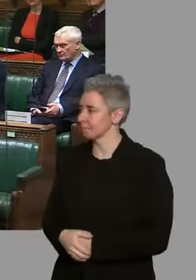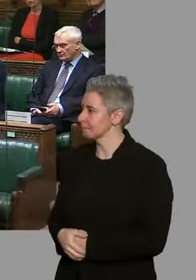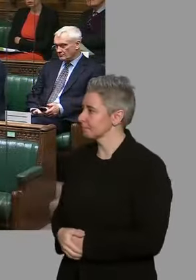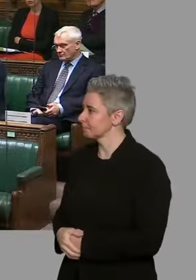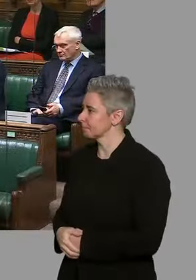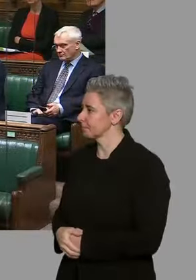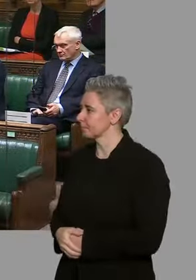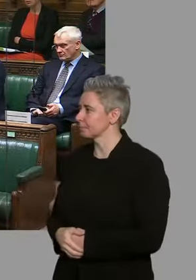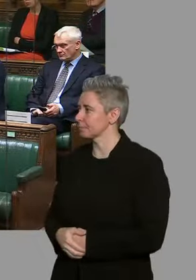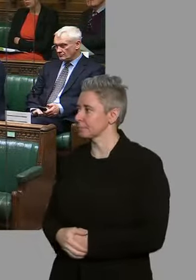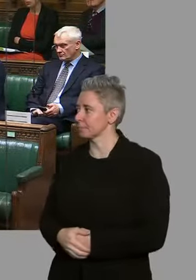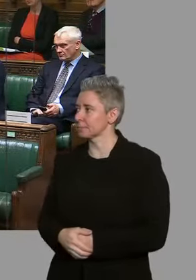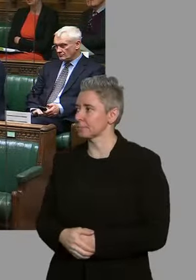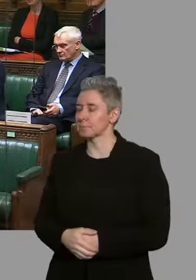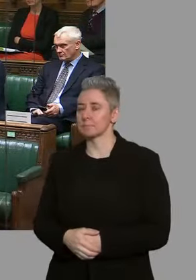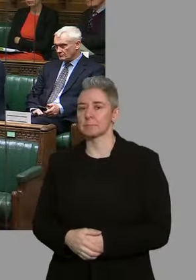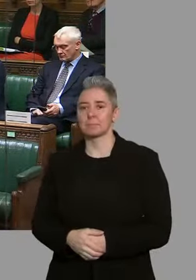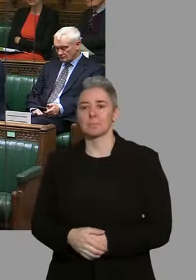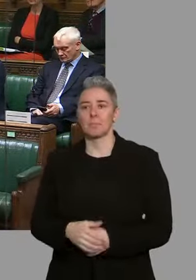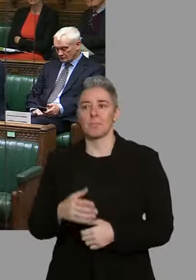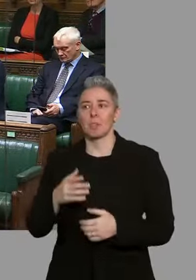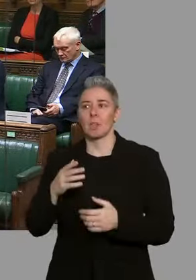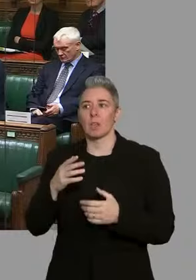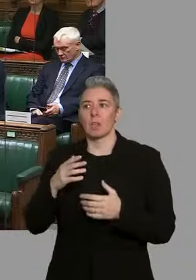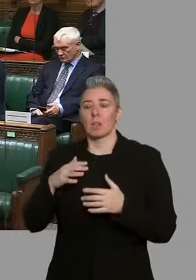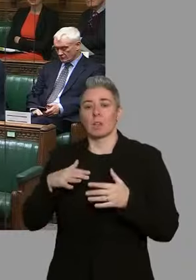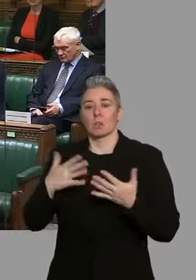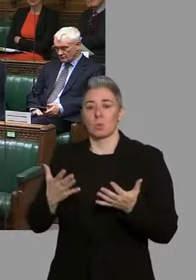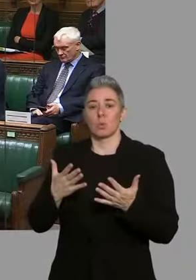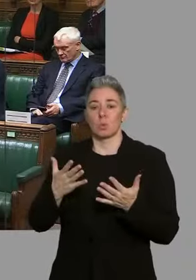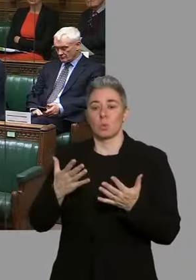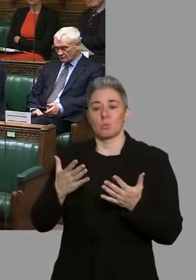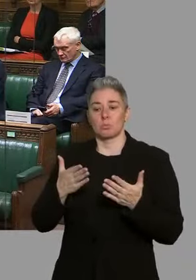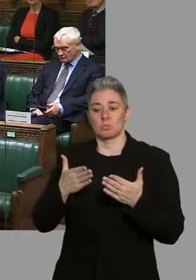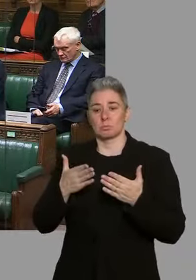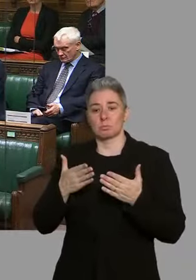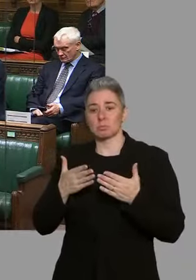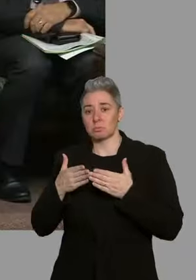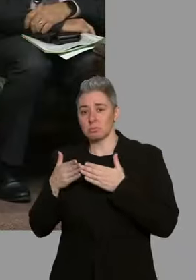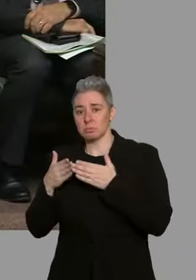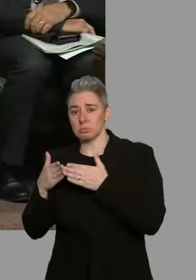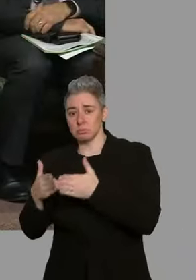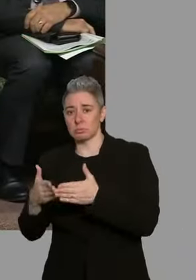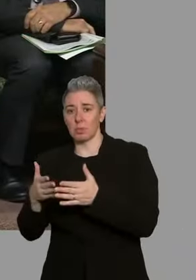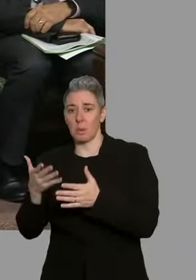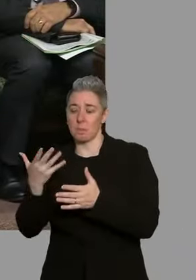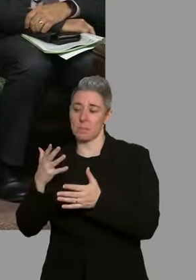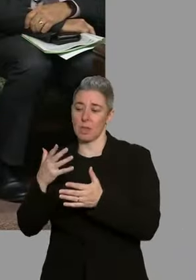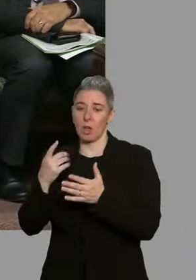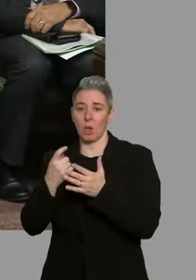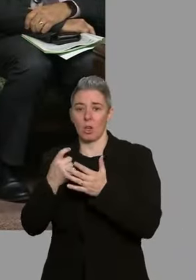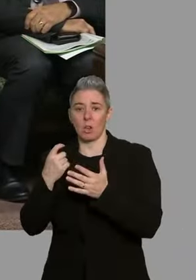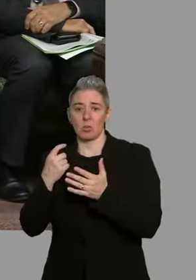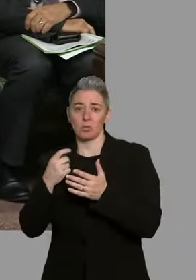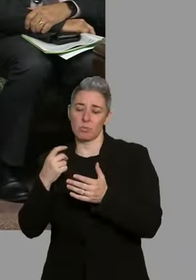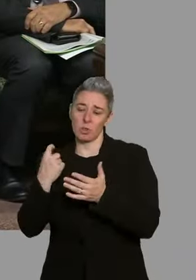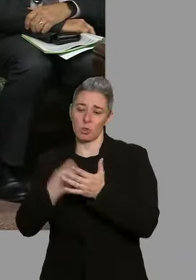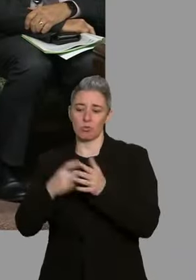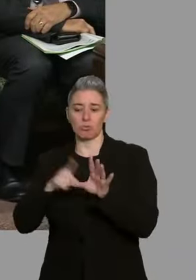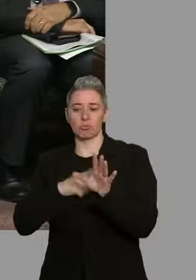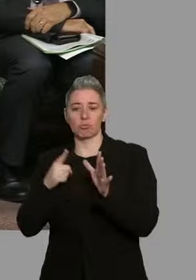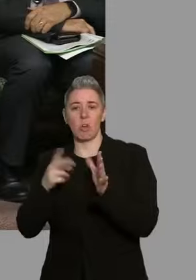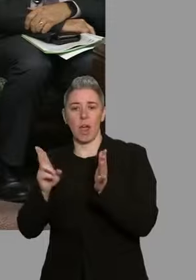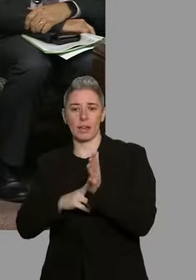has been detained in Dubai for 17 years. His property was seized in what is a very